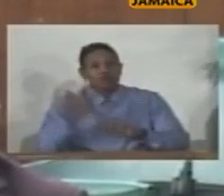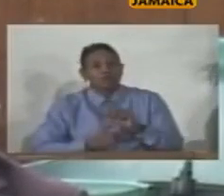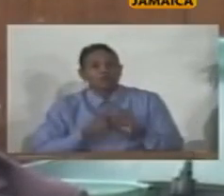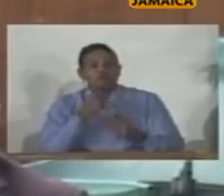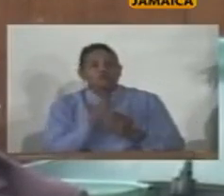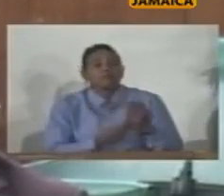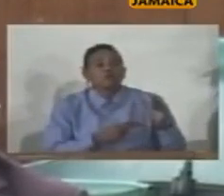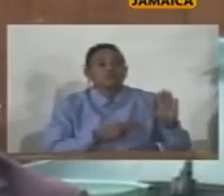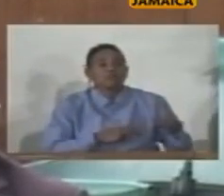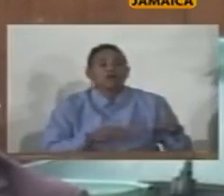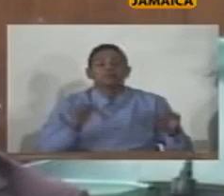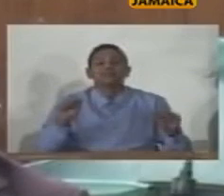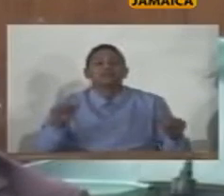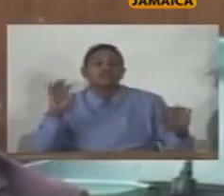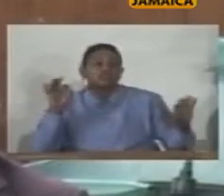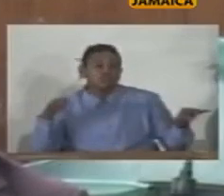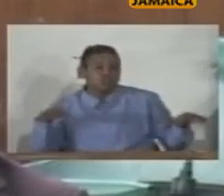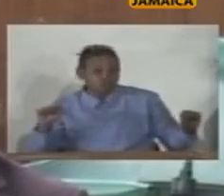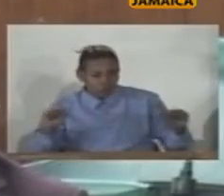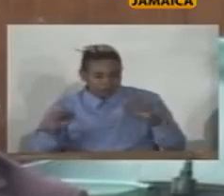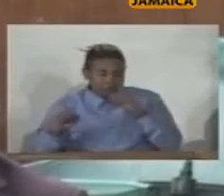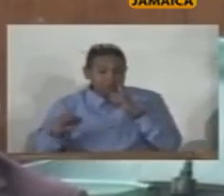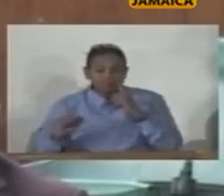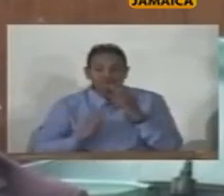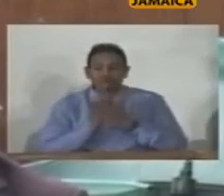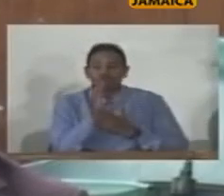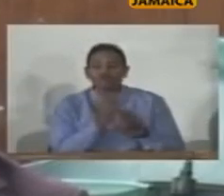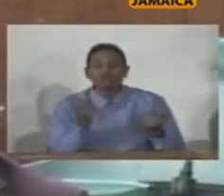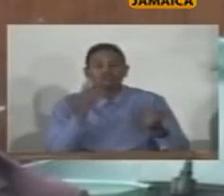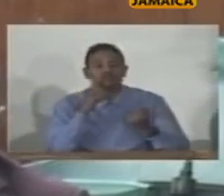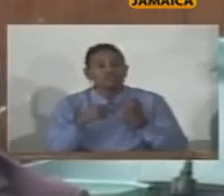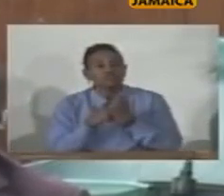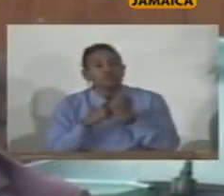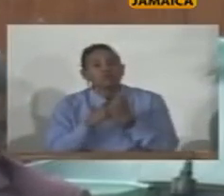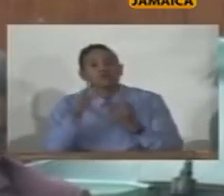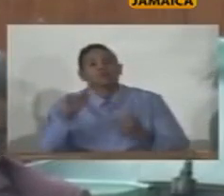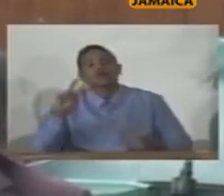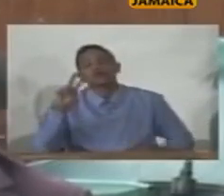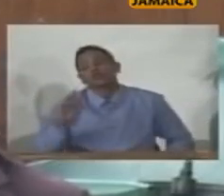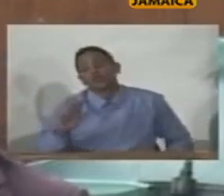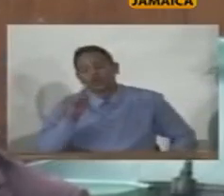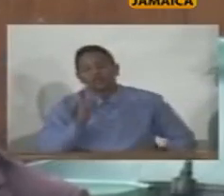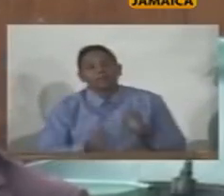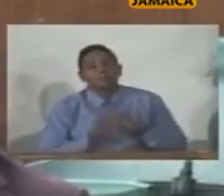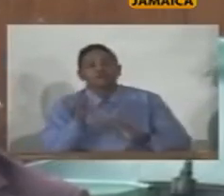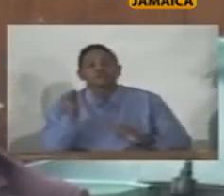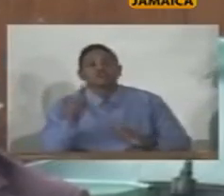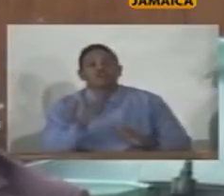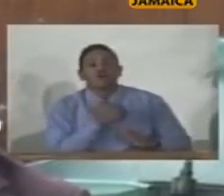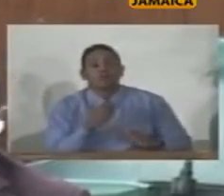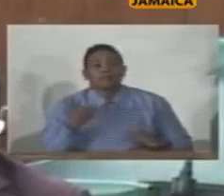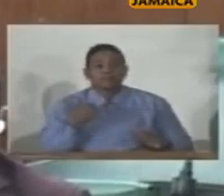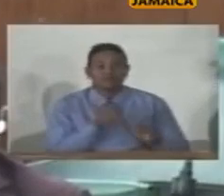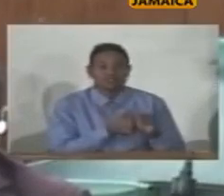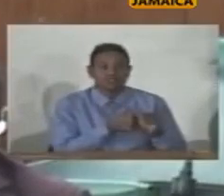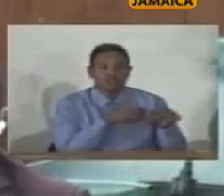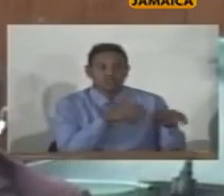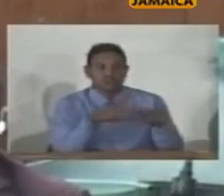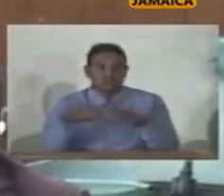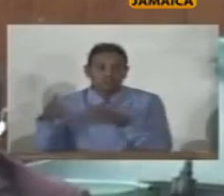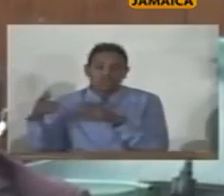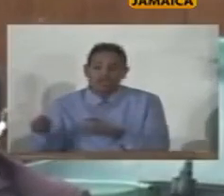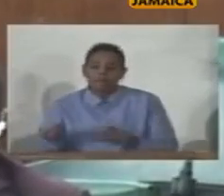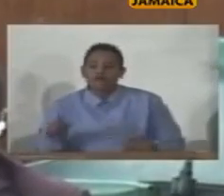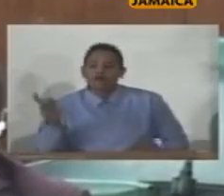of Parliament may determine by a resolution supported by a 2/3 majority of all members of each House.